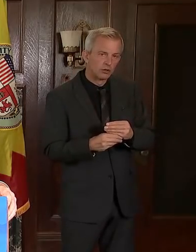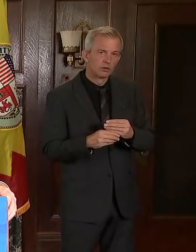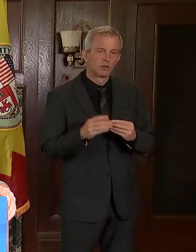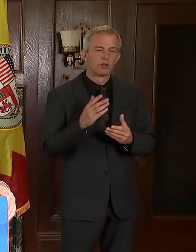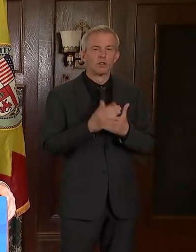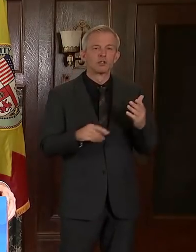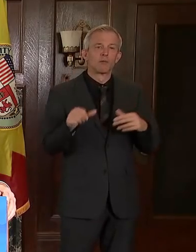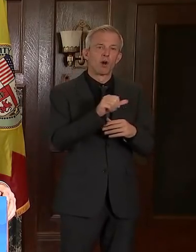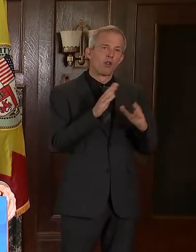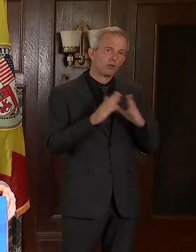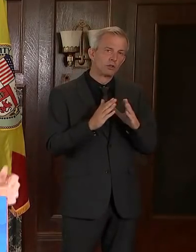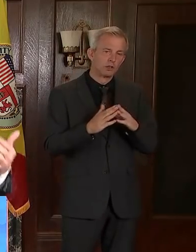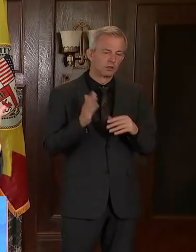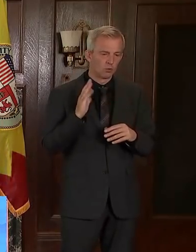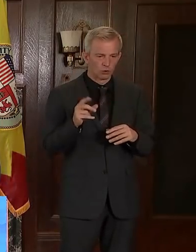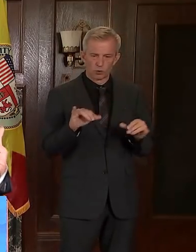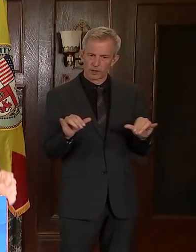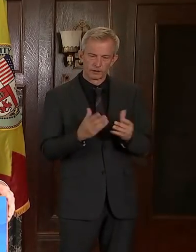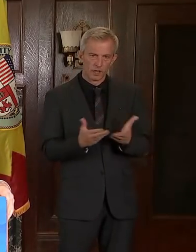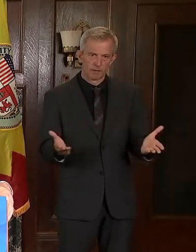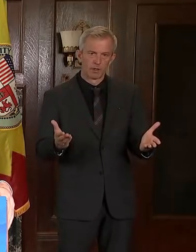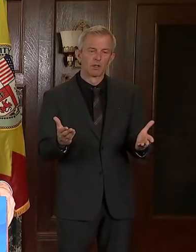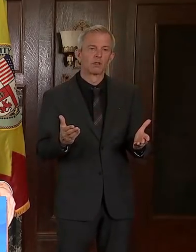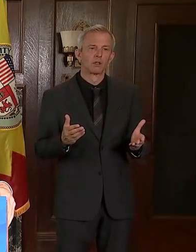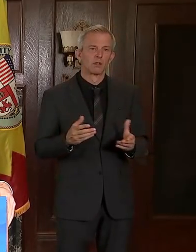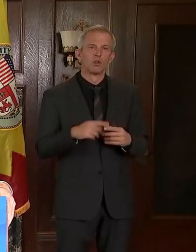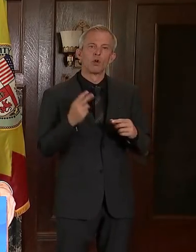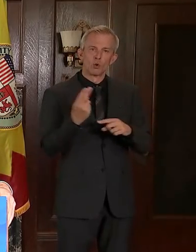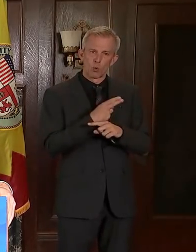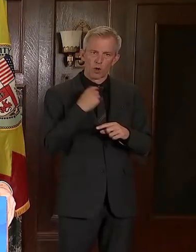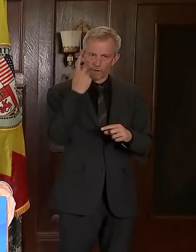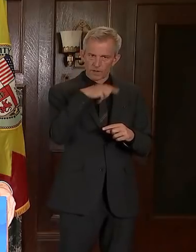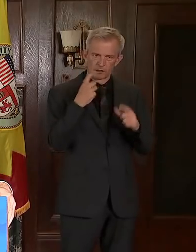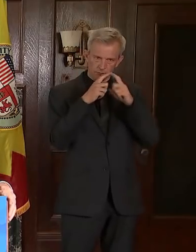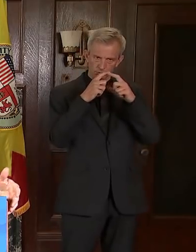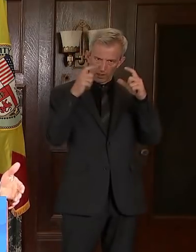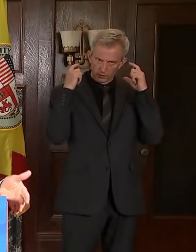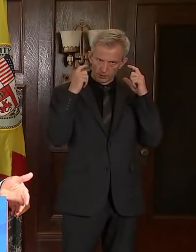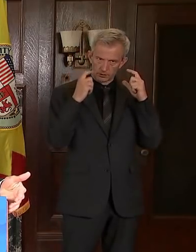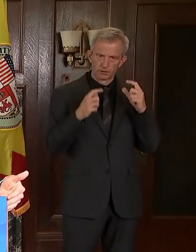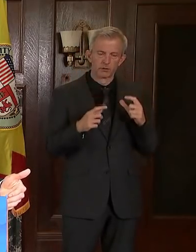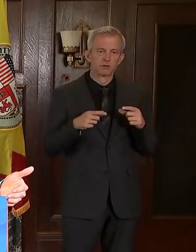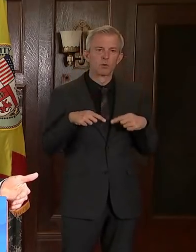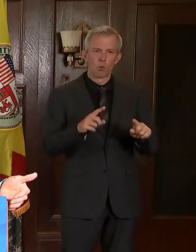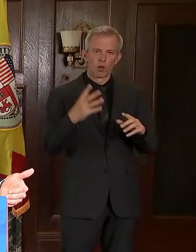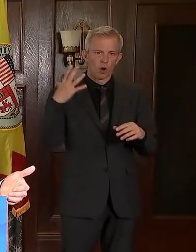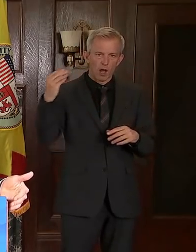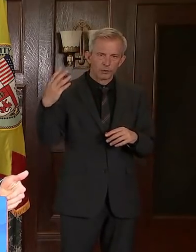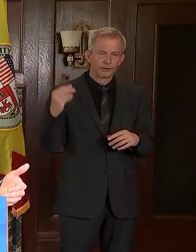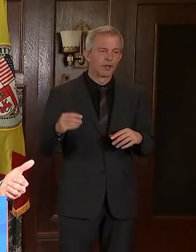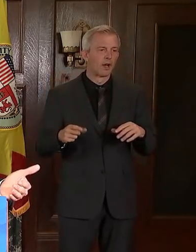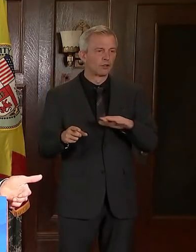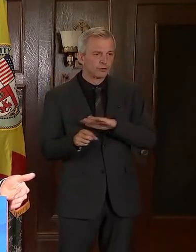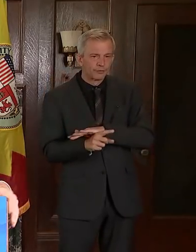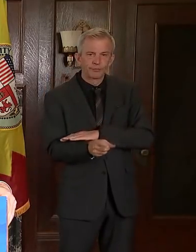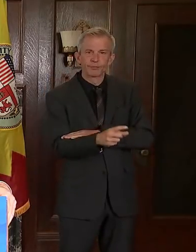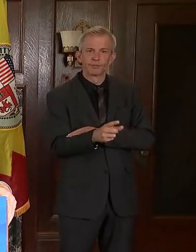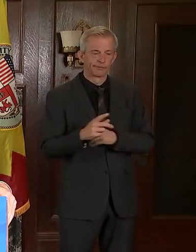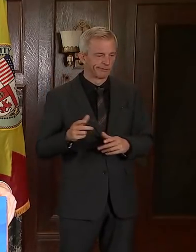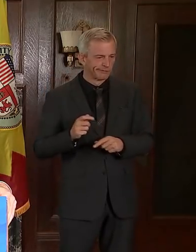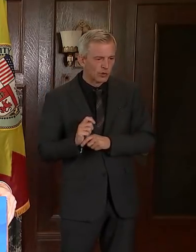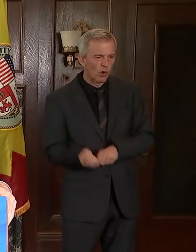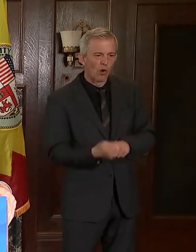as well as they implement the county's orders to wear facial protection while you're outside in the trails and parks, while you're